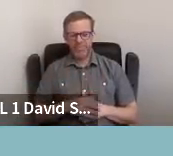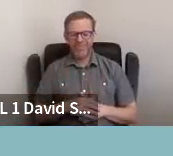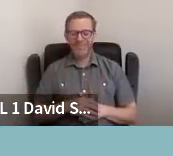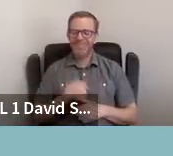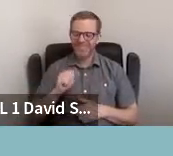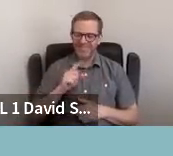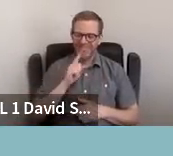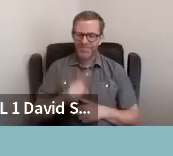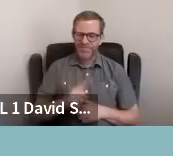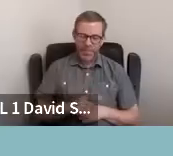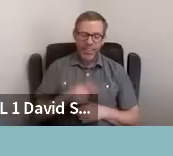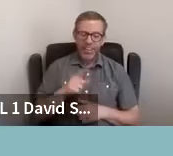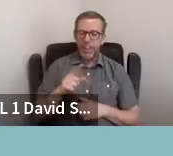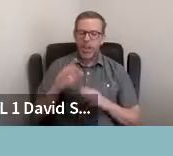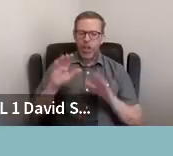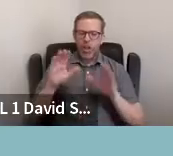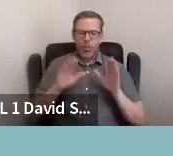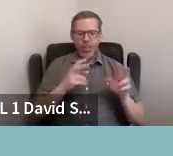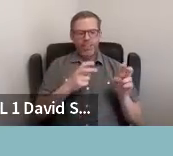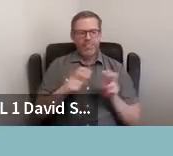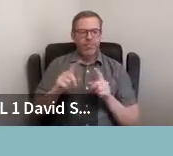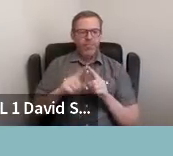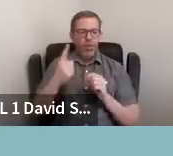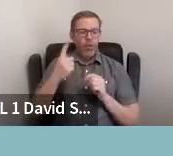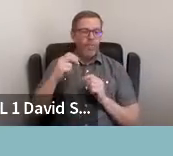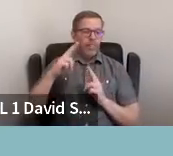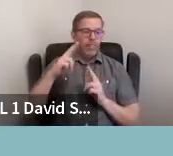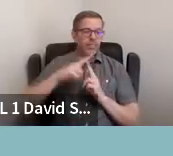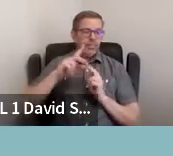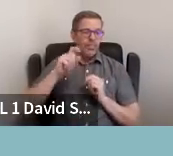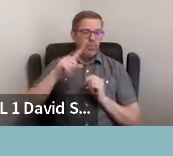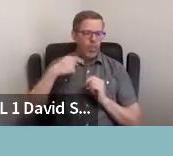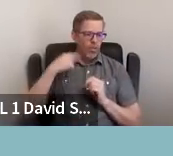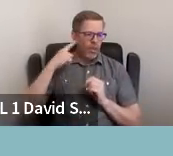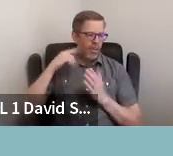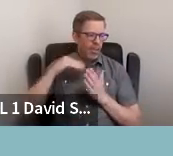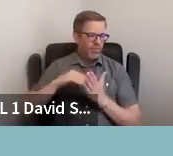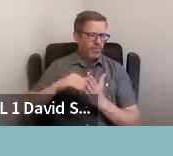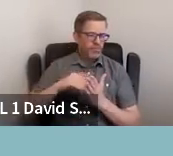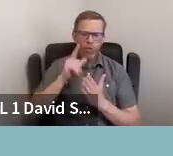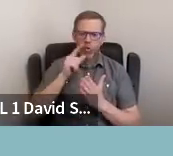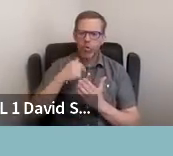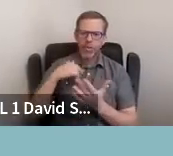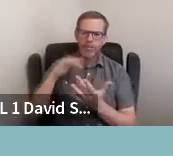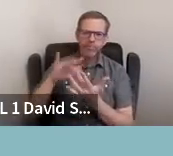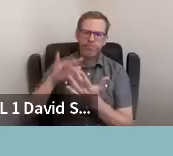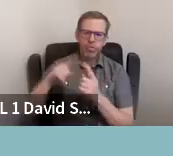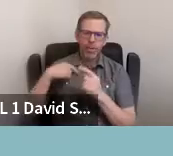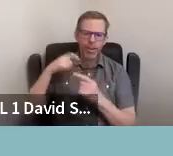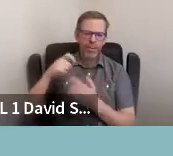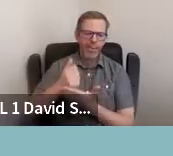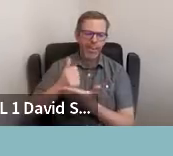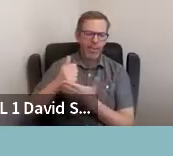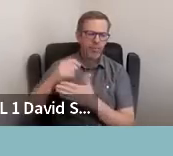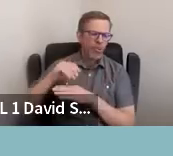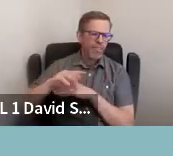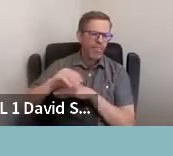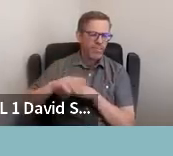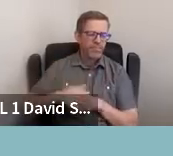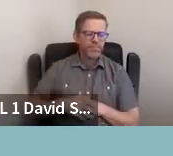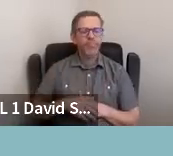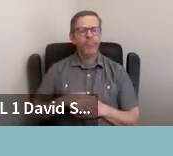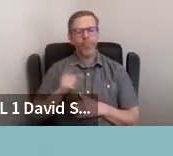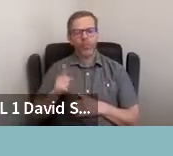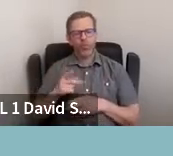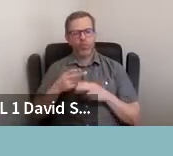is. And this is a great segue to one of the top questions we hear. Who do I reach out to when I need help or advice? You mentioned